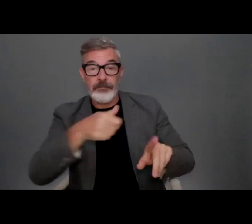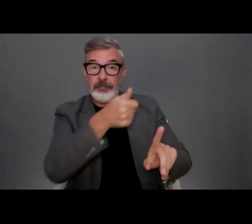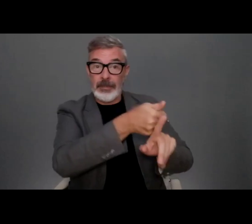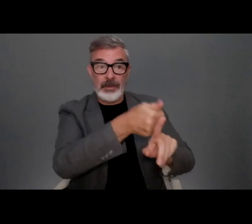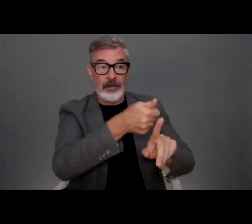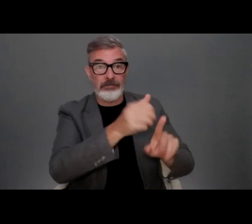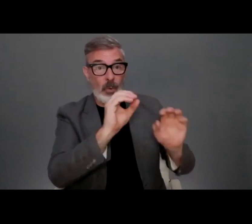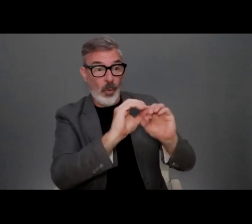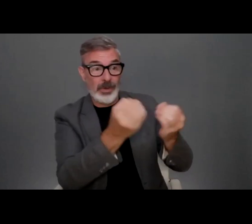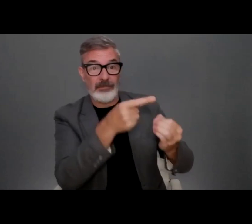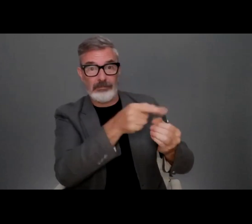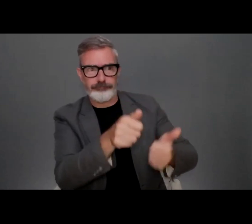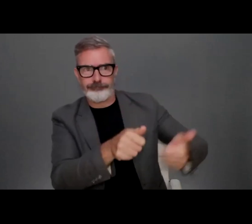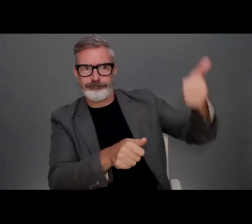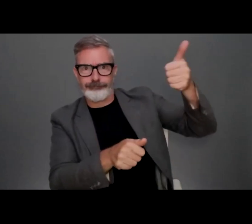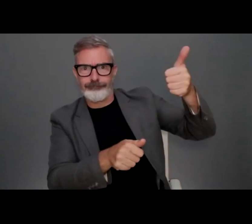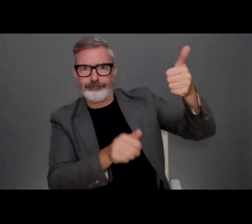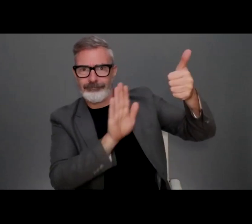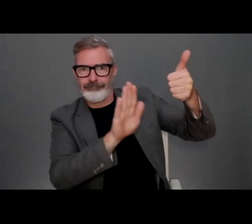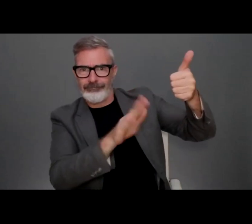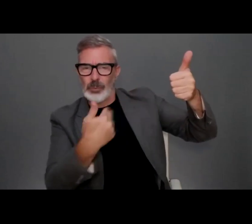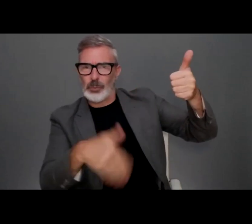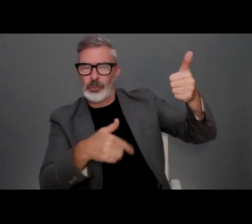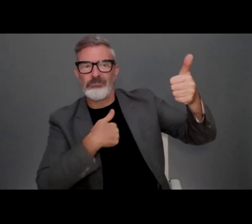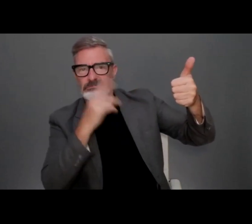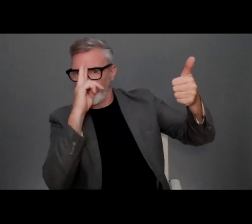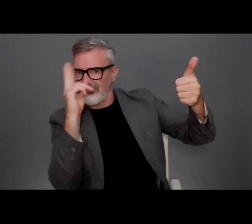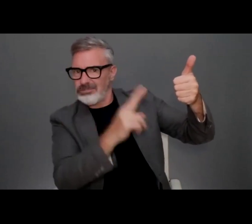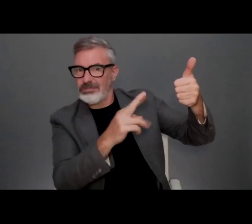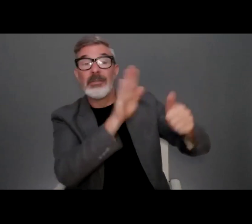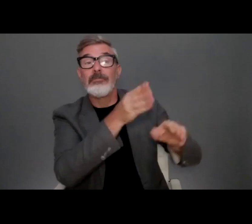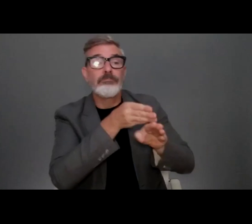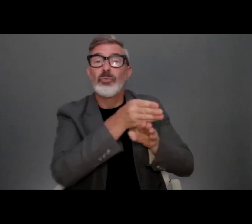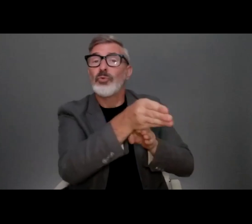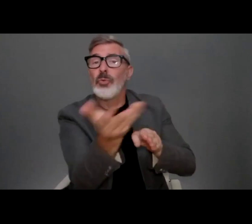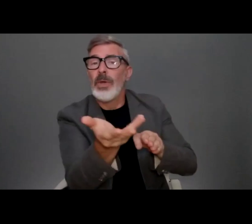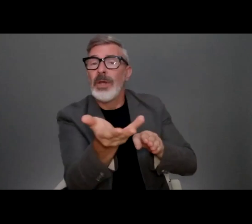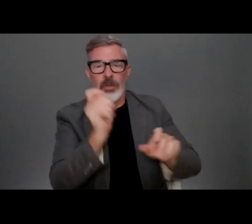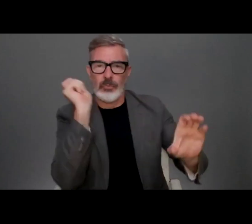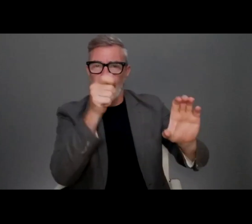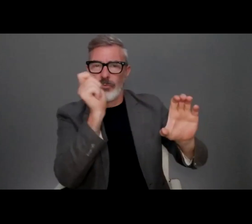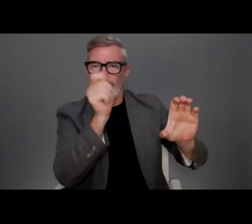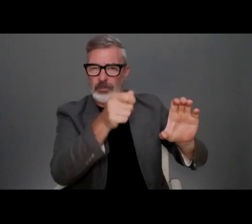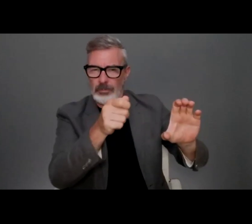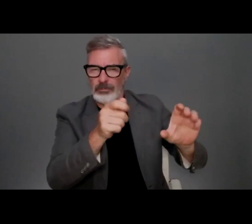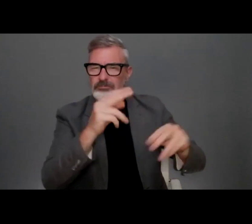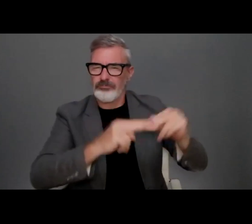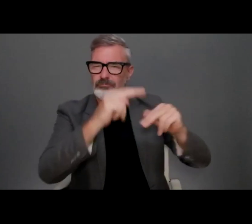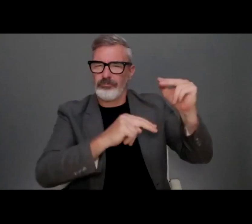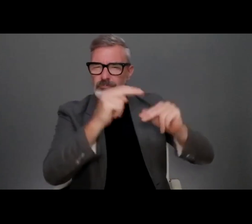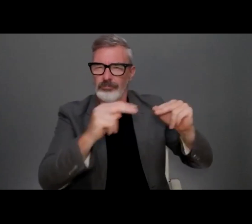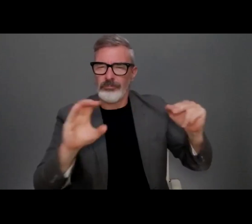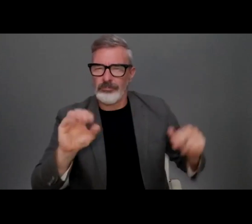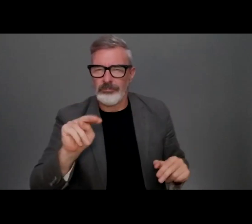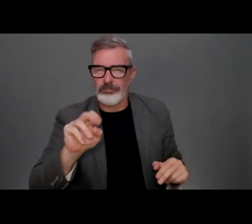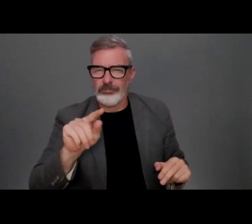wonderful amount of respect for, and they work primarily in construction. And I didn't know this had happened until about 8